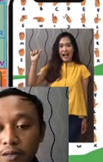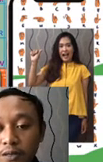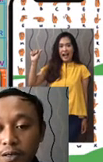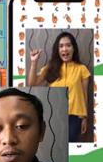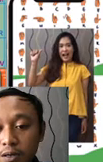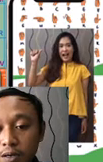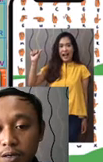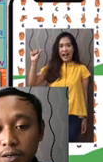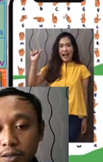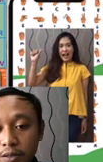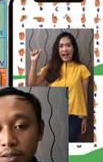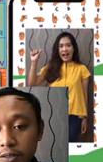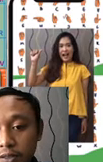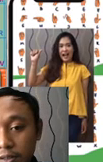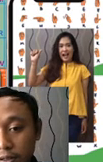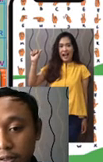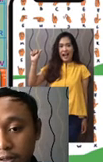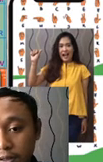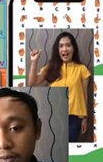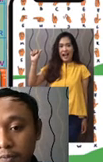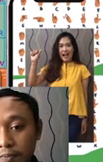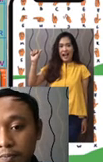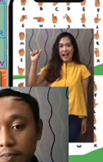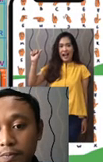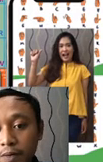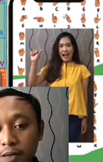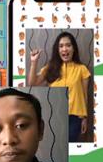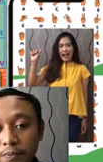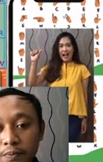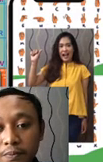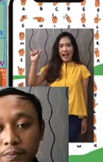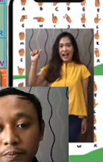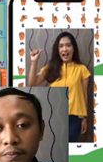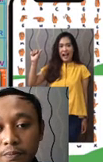Figure one is a